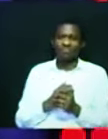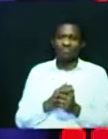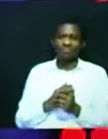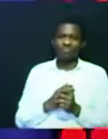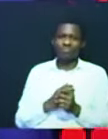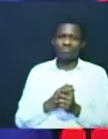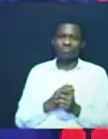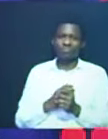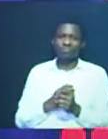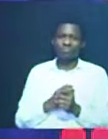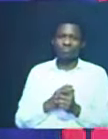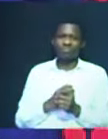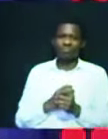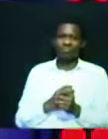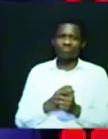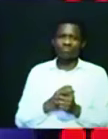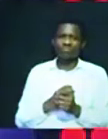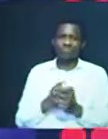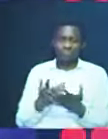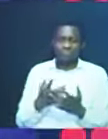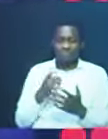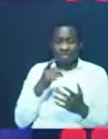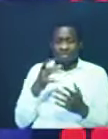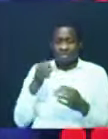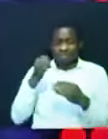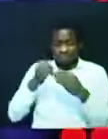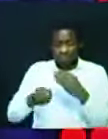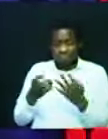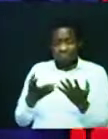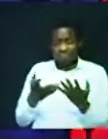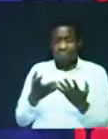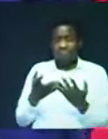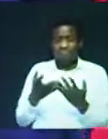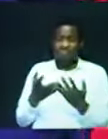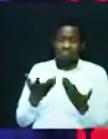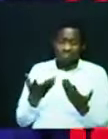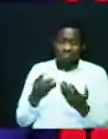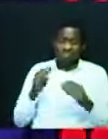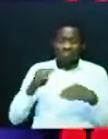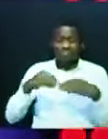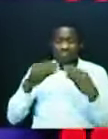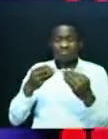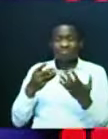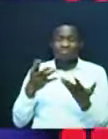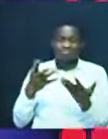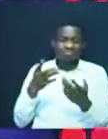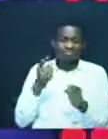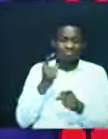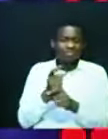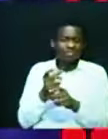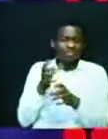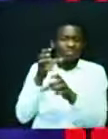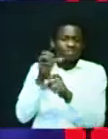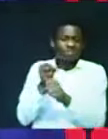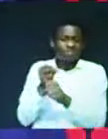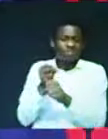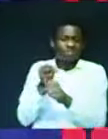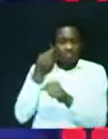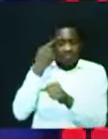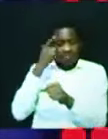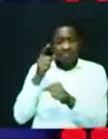ani Syria ahemfo enso. Let me conclude by just giving a glimpse of the reward of